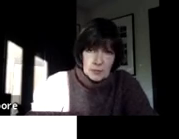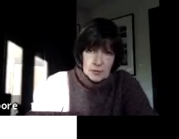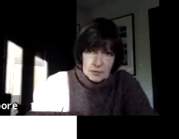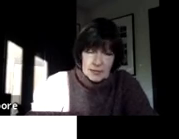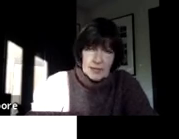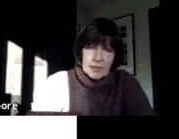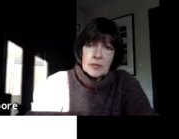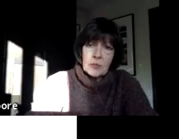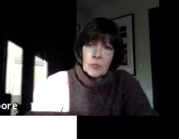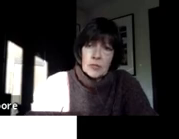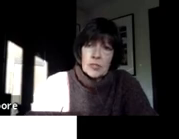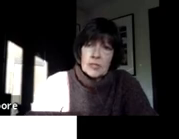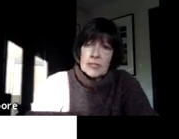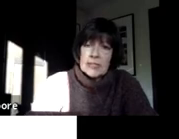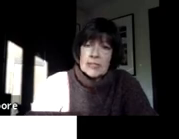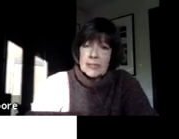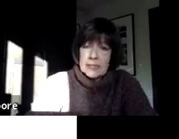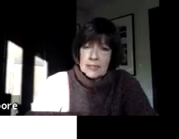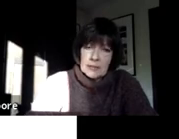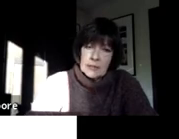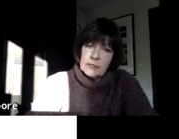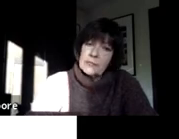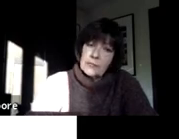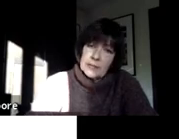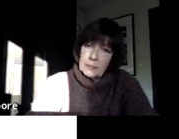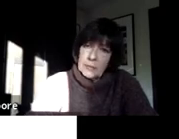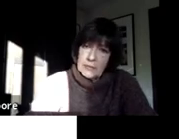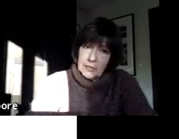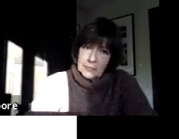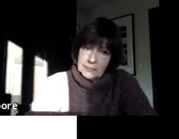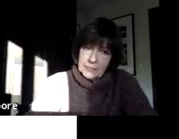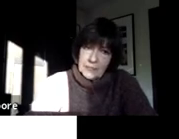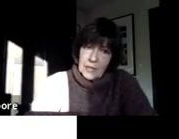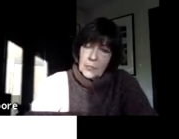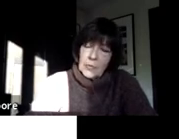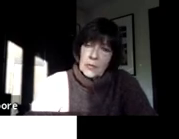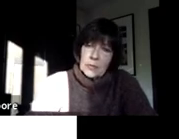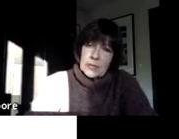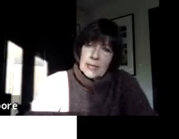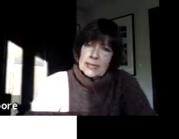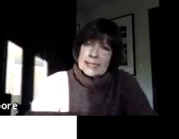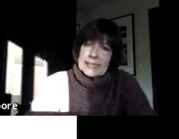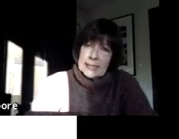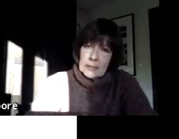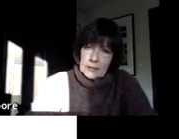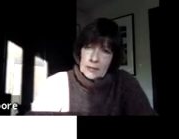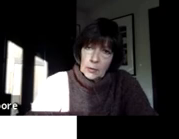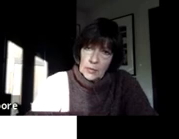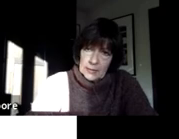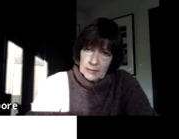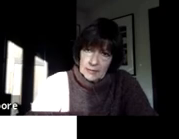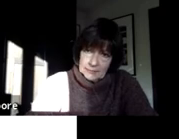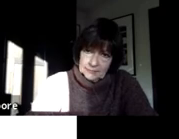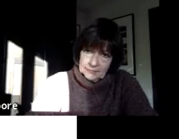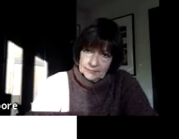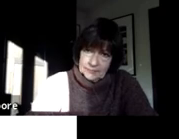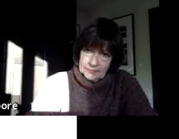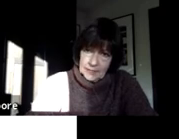250,000 people gathered in Washington, D.C. for the Freedom March, where there was not a single